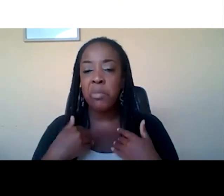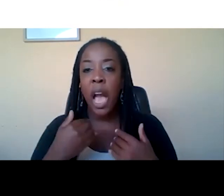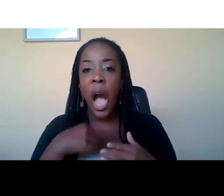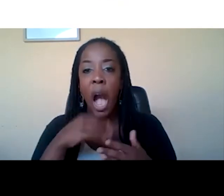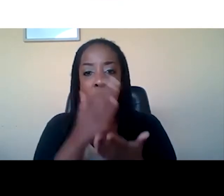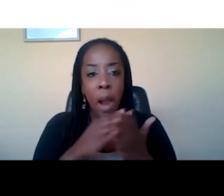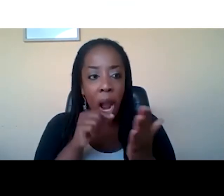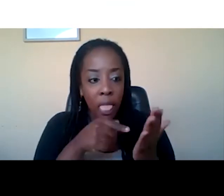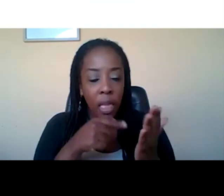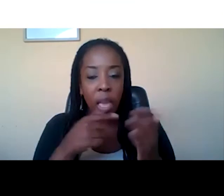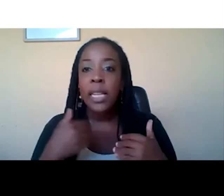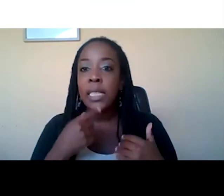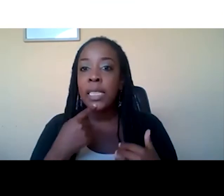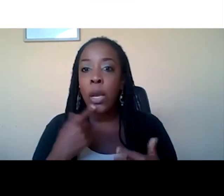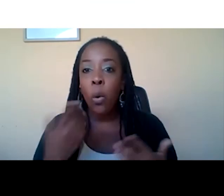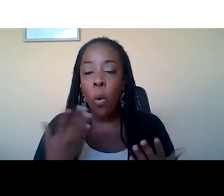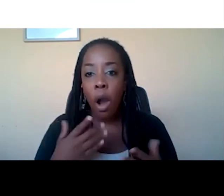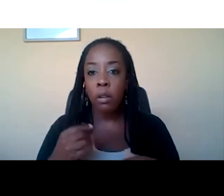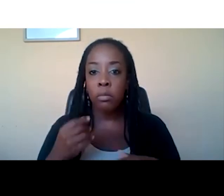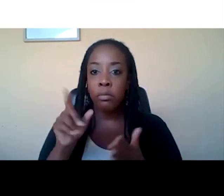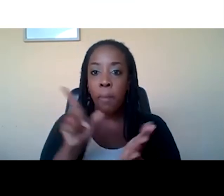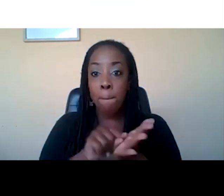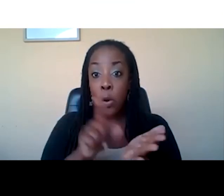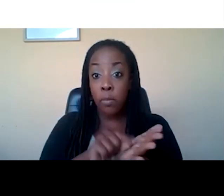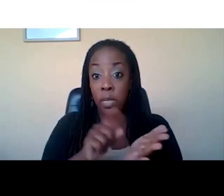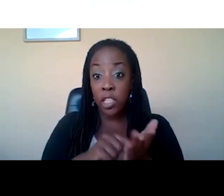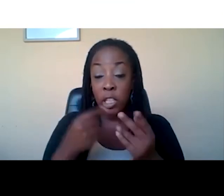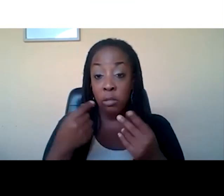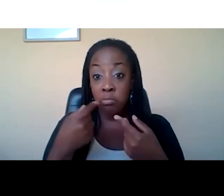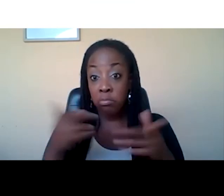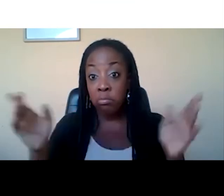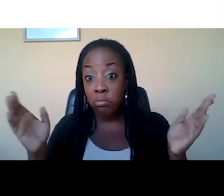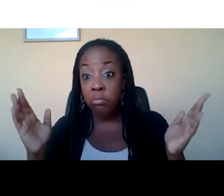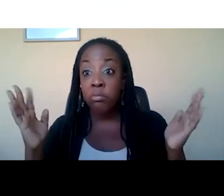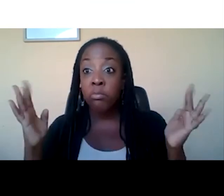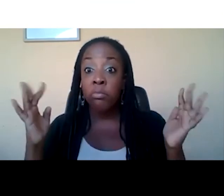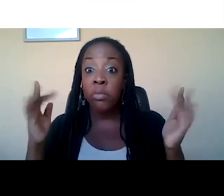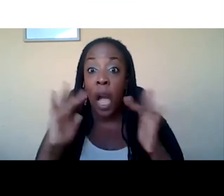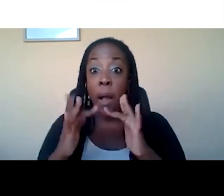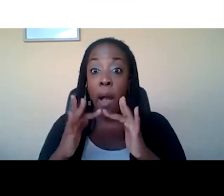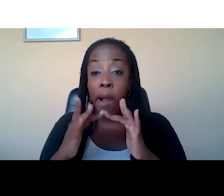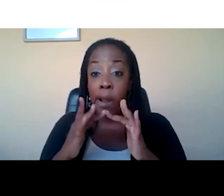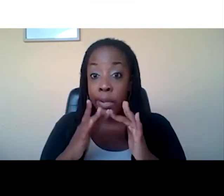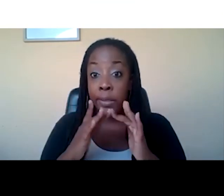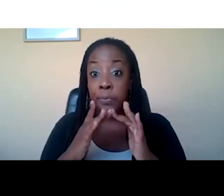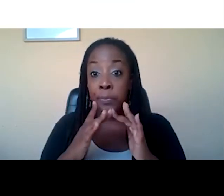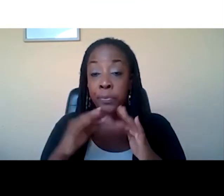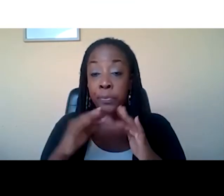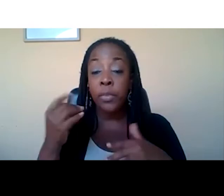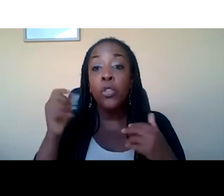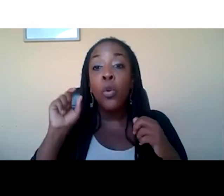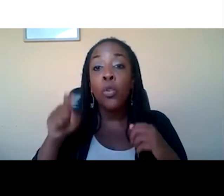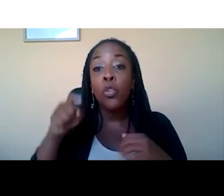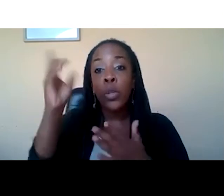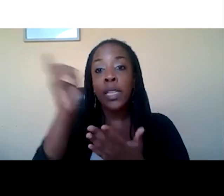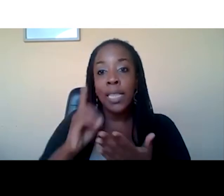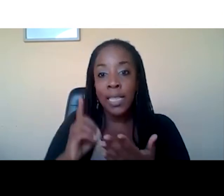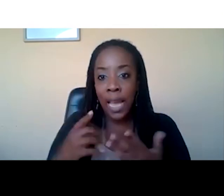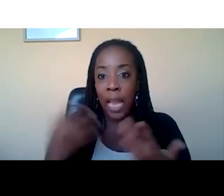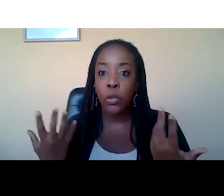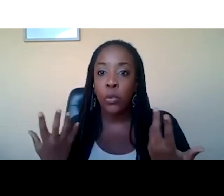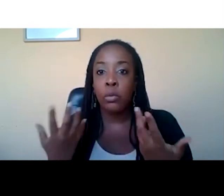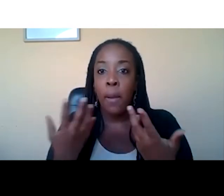to publishing content on the World Wide Web, and it should be designed to meet the Web